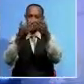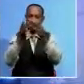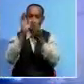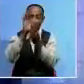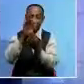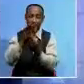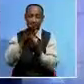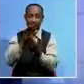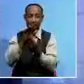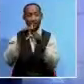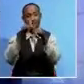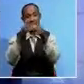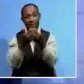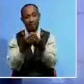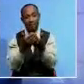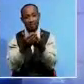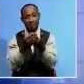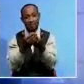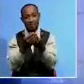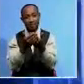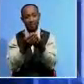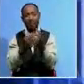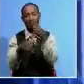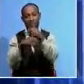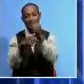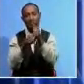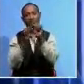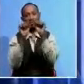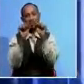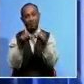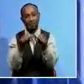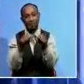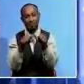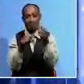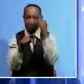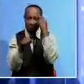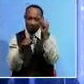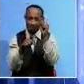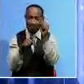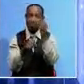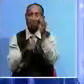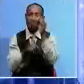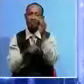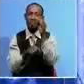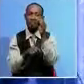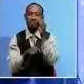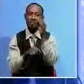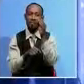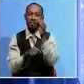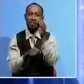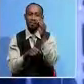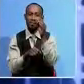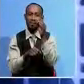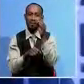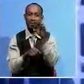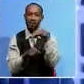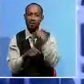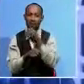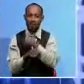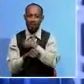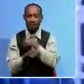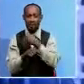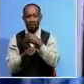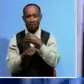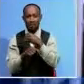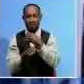indications on how you make it possible for our president to create more jobs